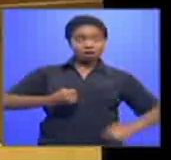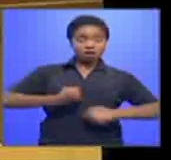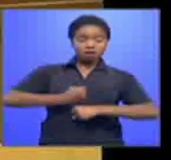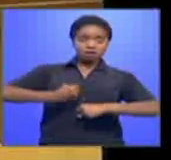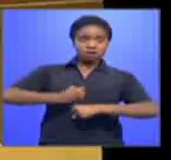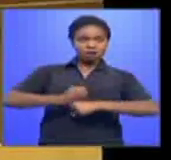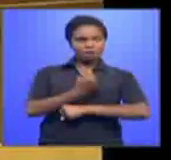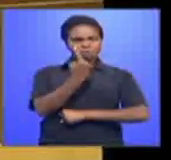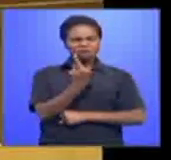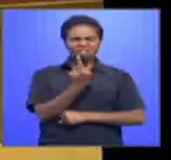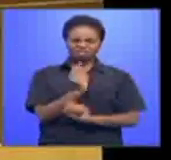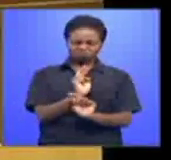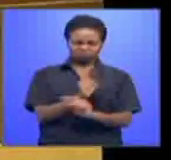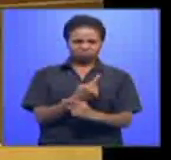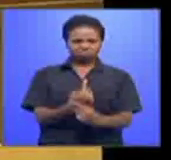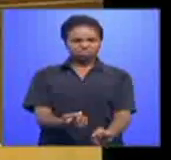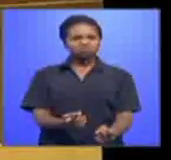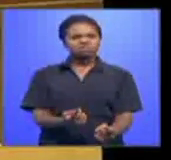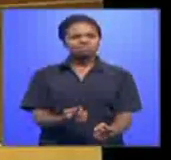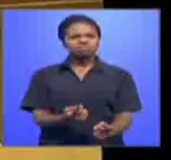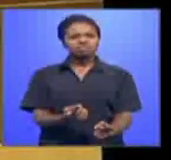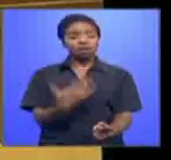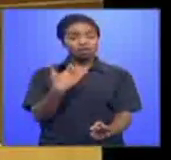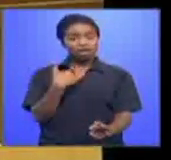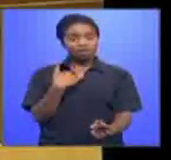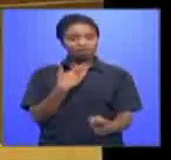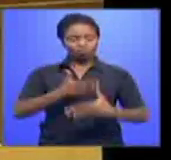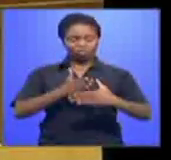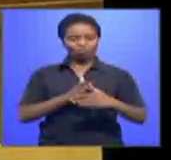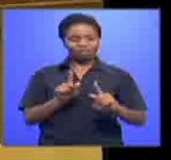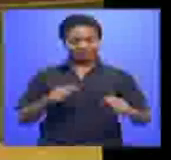the objectives we have set for ourselves.